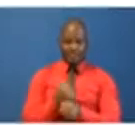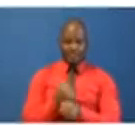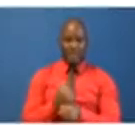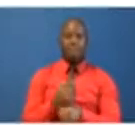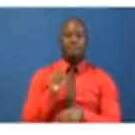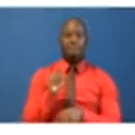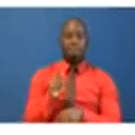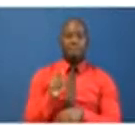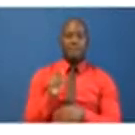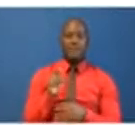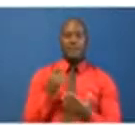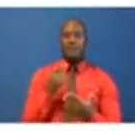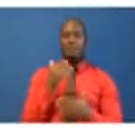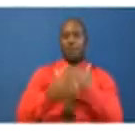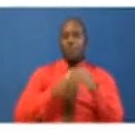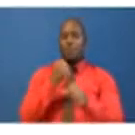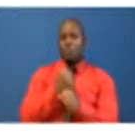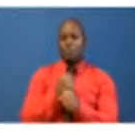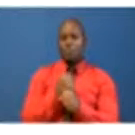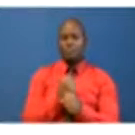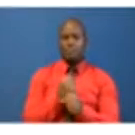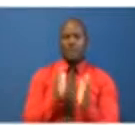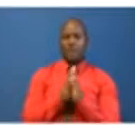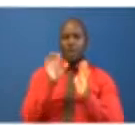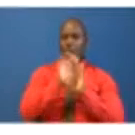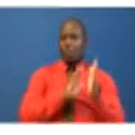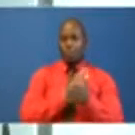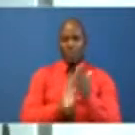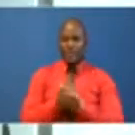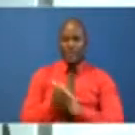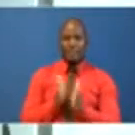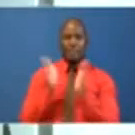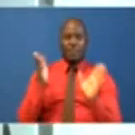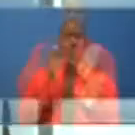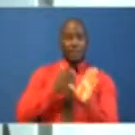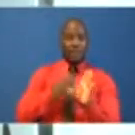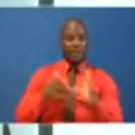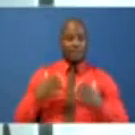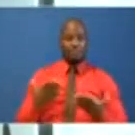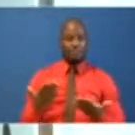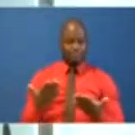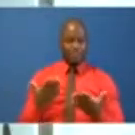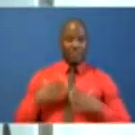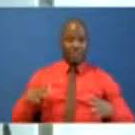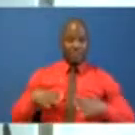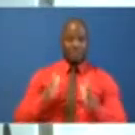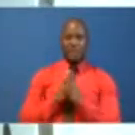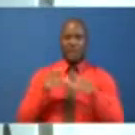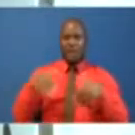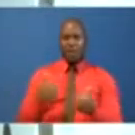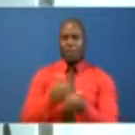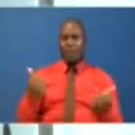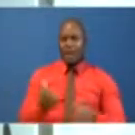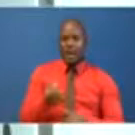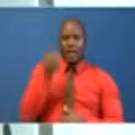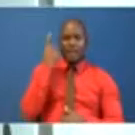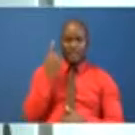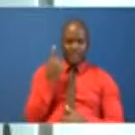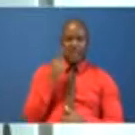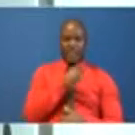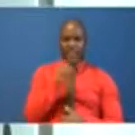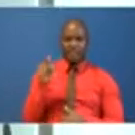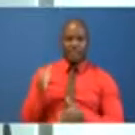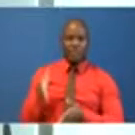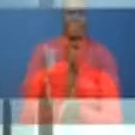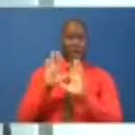but it was done uh unconstitutionally without public participation now how well do these candidates understand these